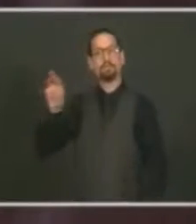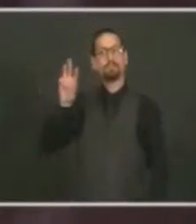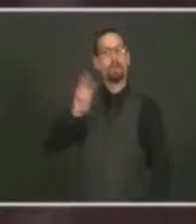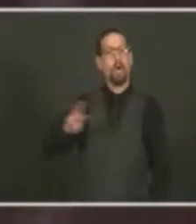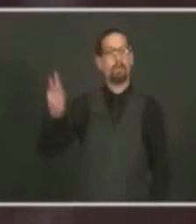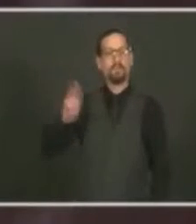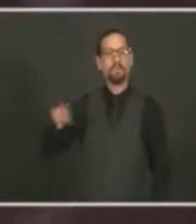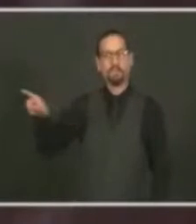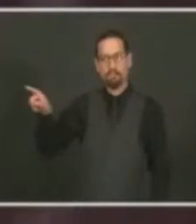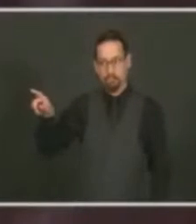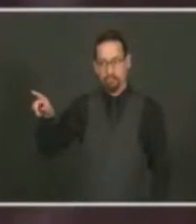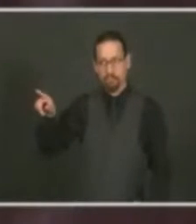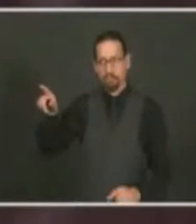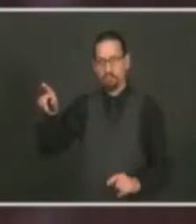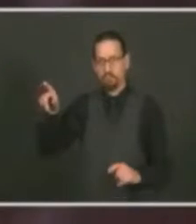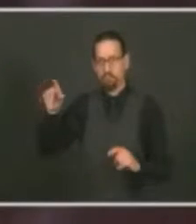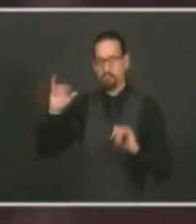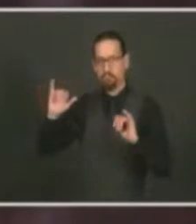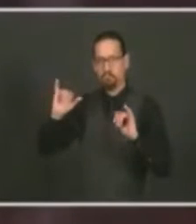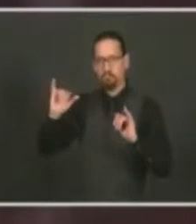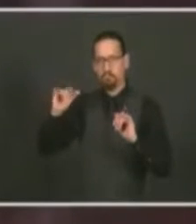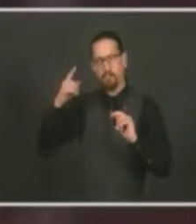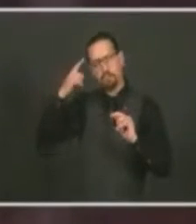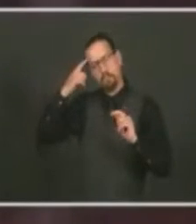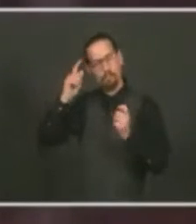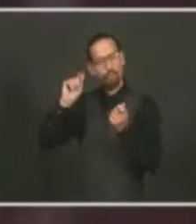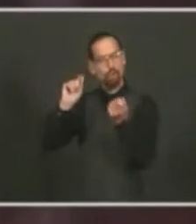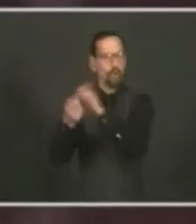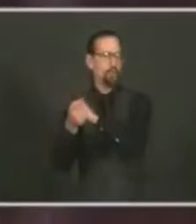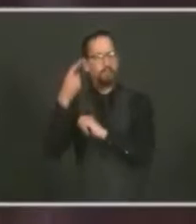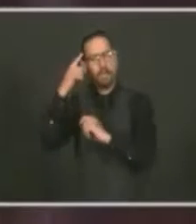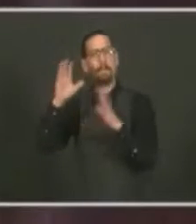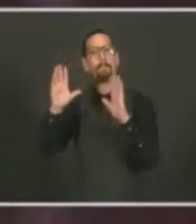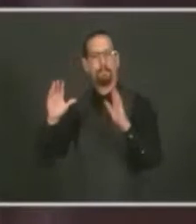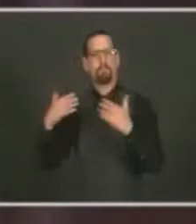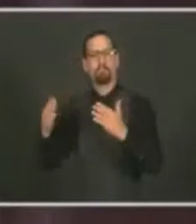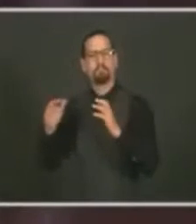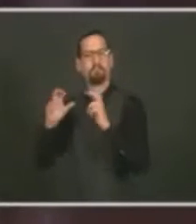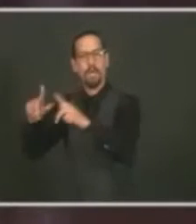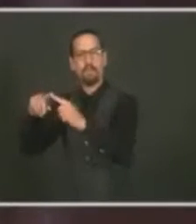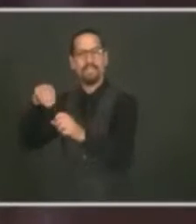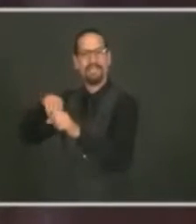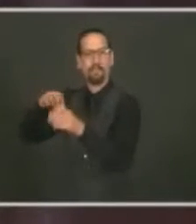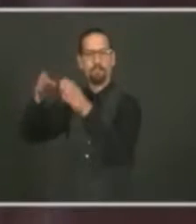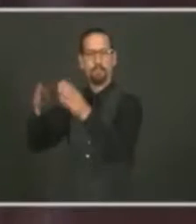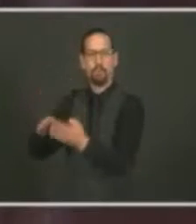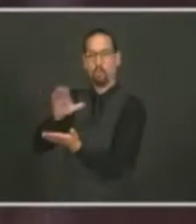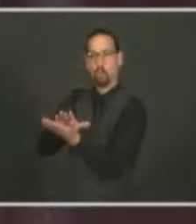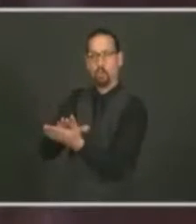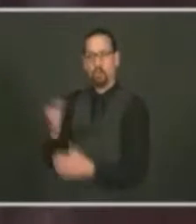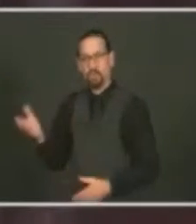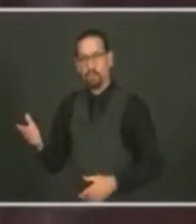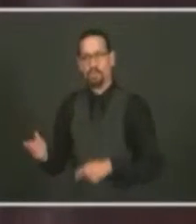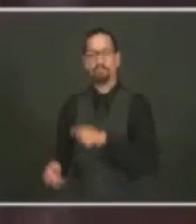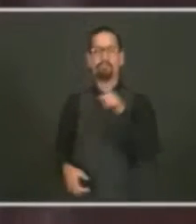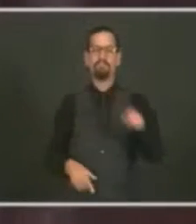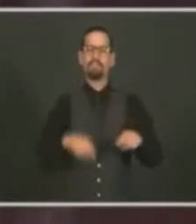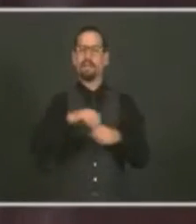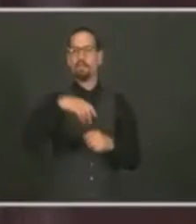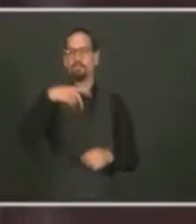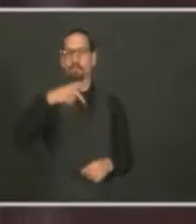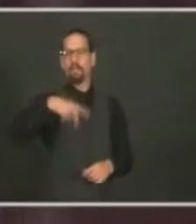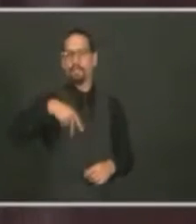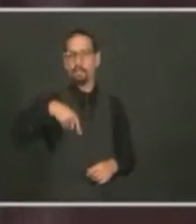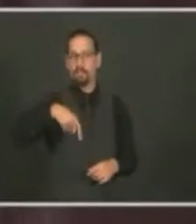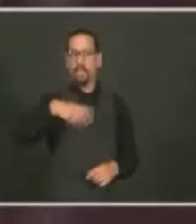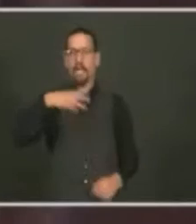thinking about getting some of the kids back in school. So I think, definitely Providence and Central Falls, I think, are still going to stick with the